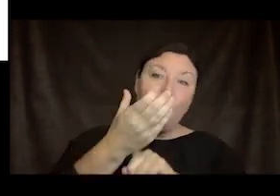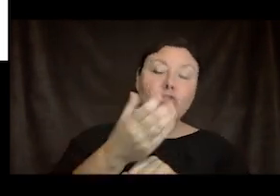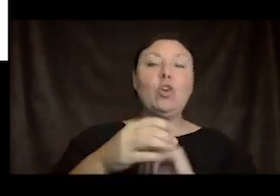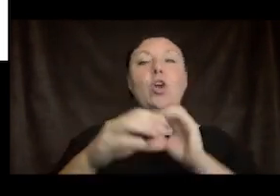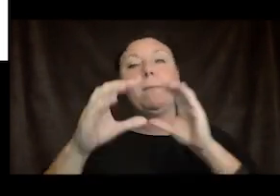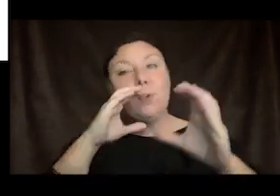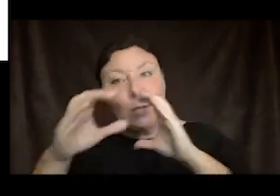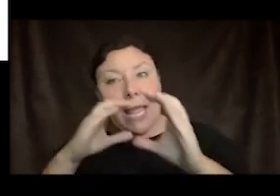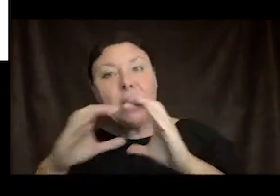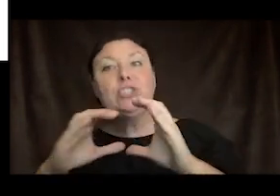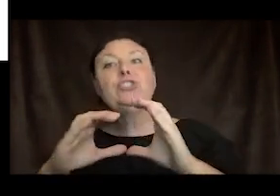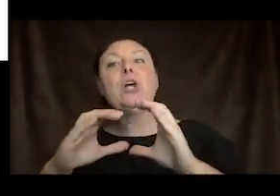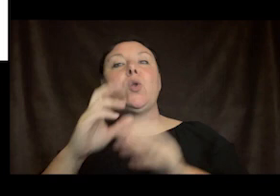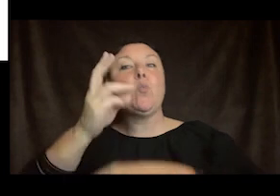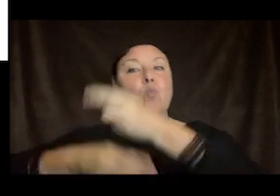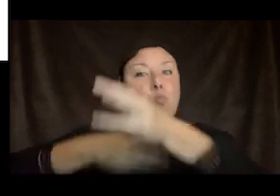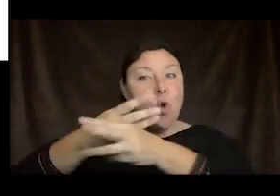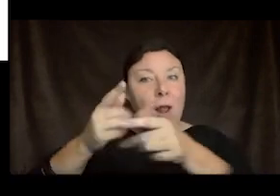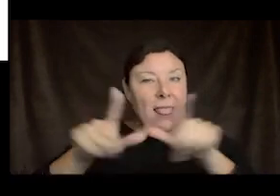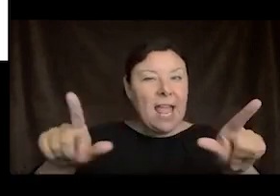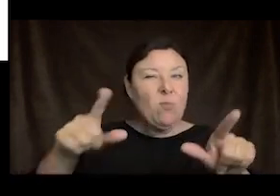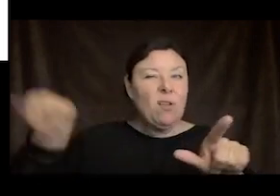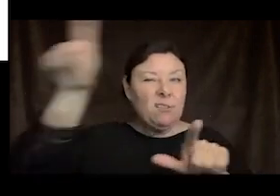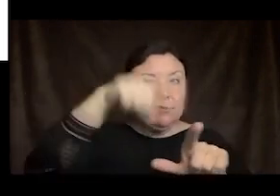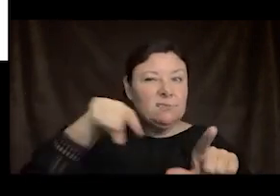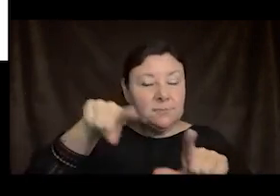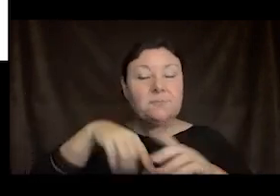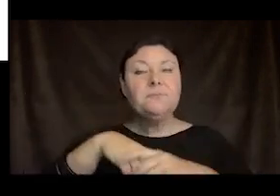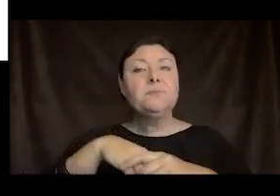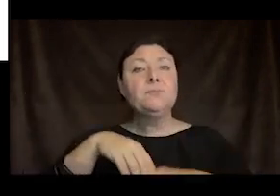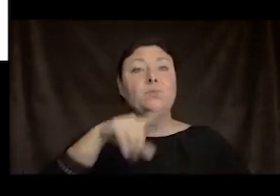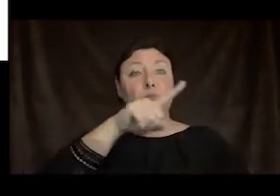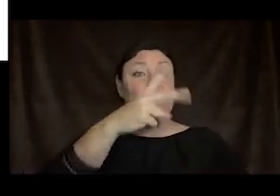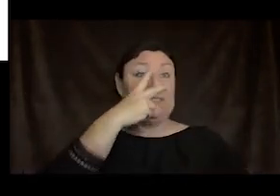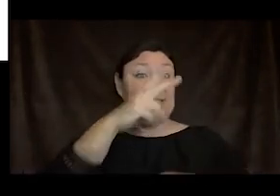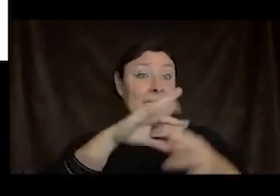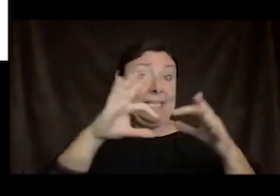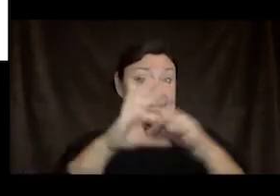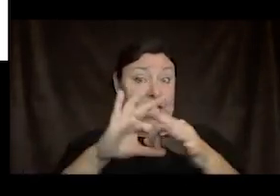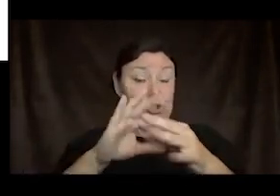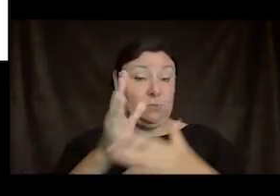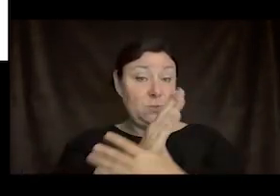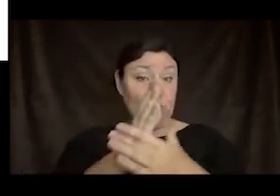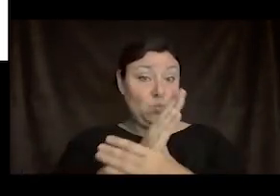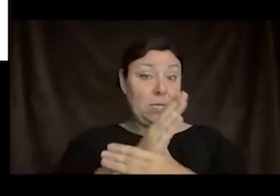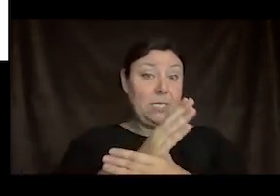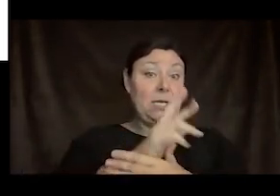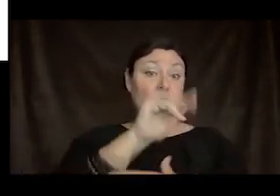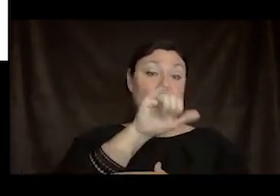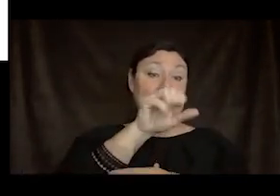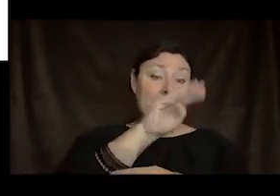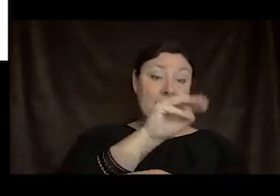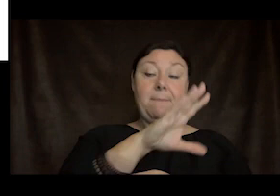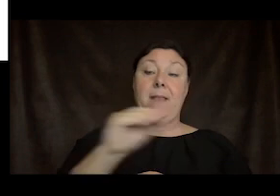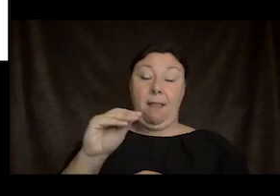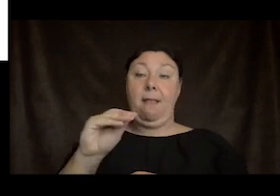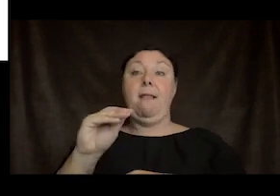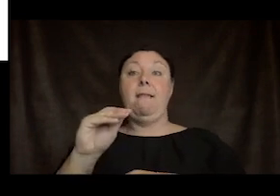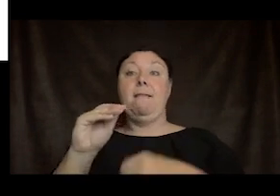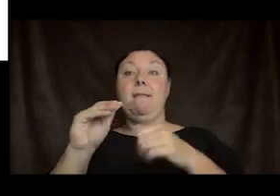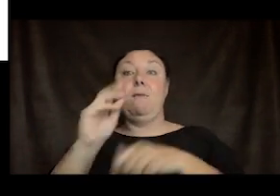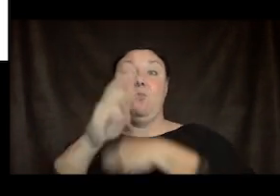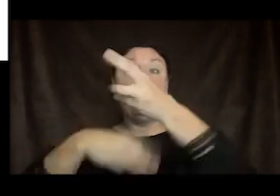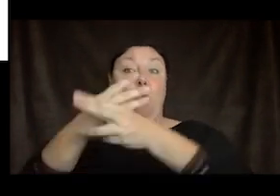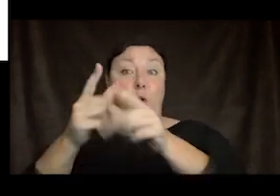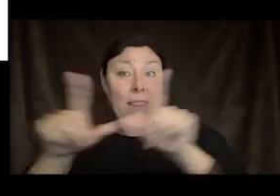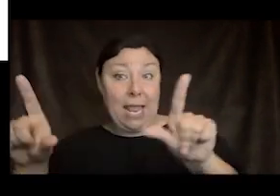communication within the world language classrooms right now. Do you see any connections between racism and what could be done in the world